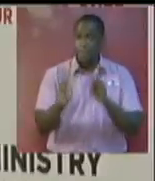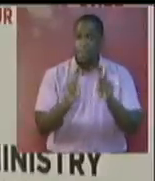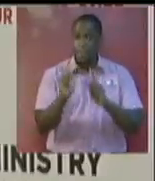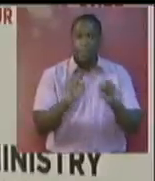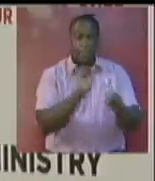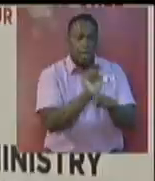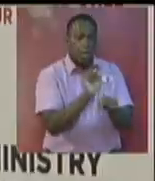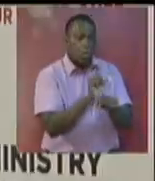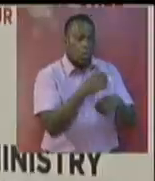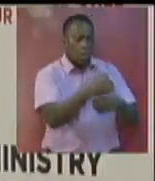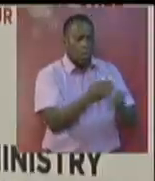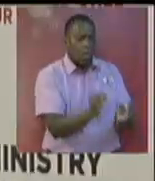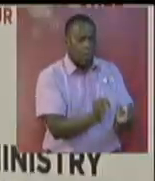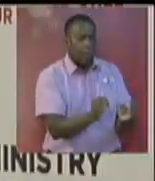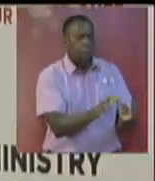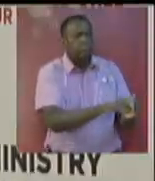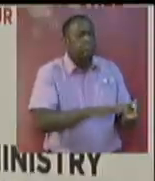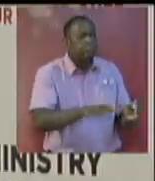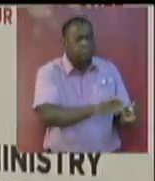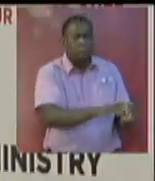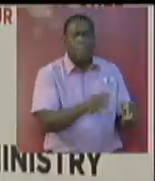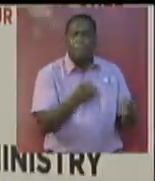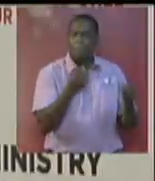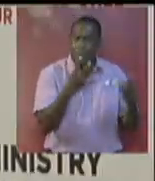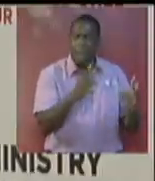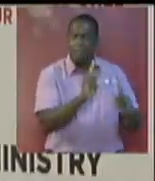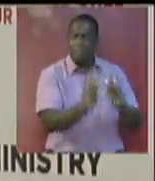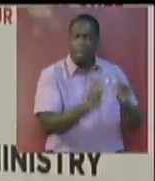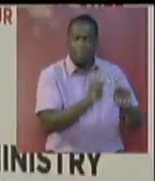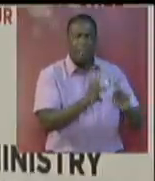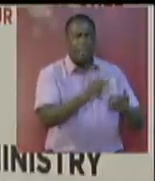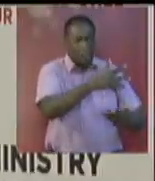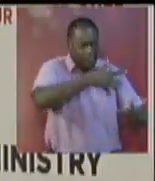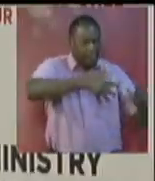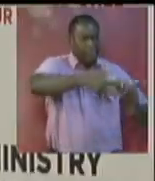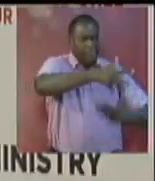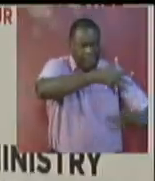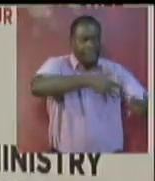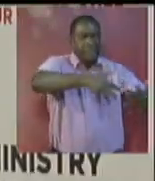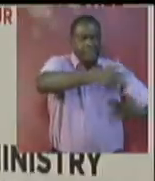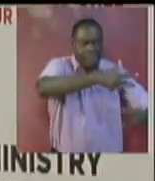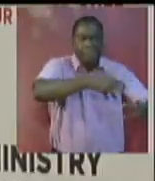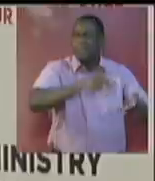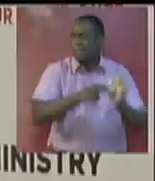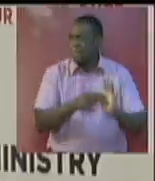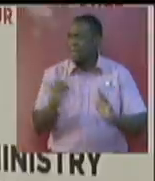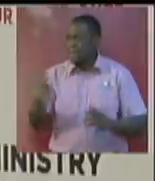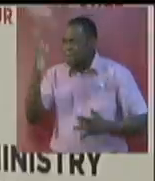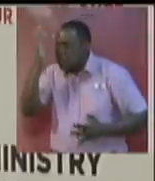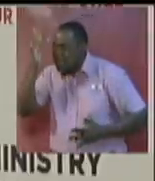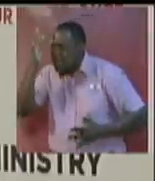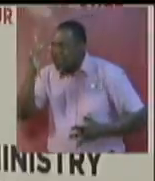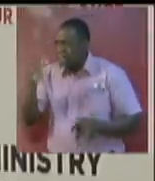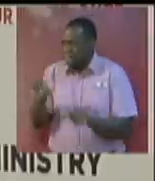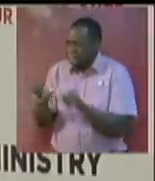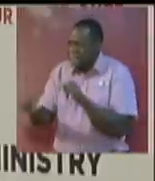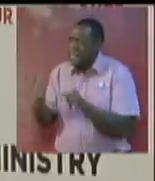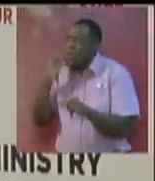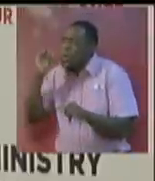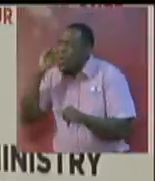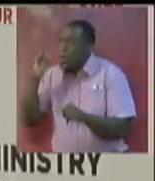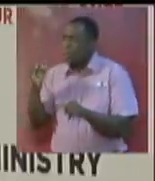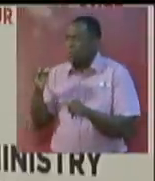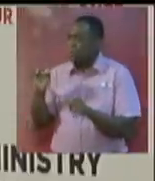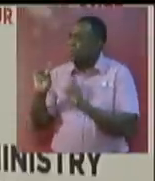of infection spread for others. If you are sick, stay home, get yourself checked. Some people are